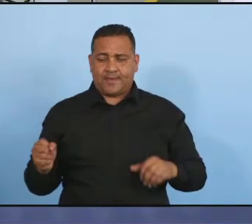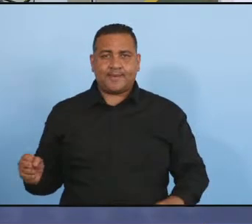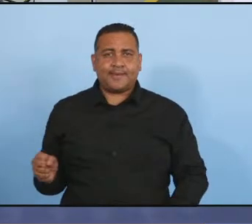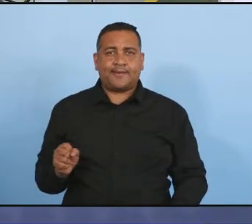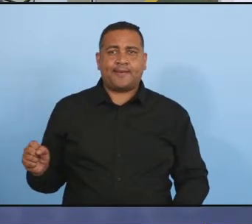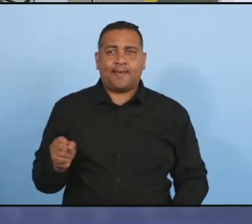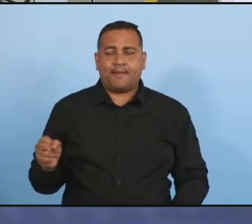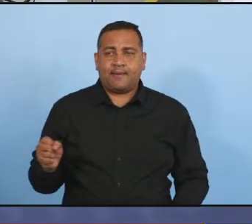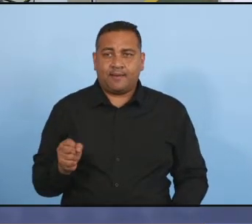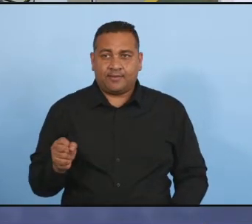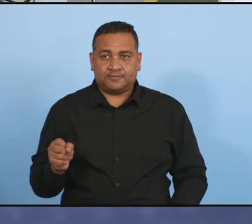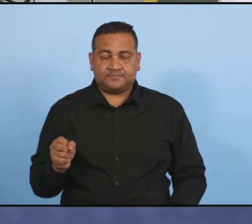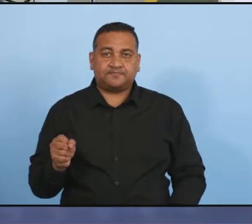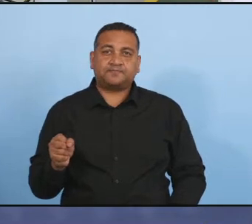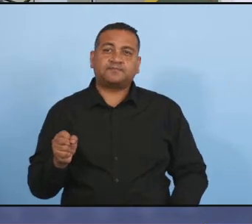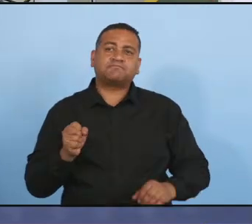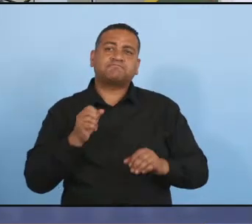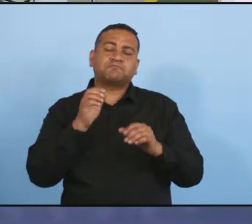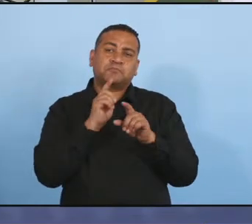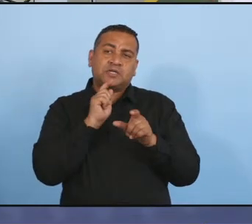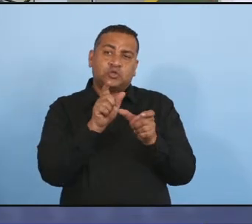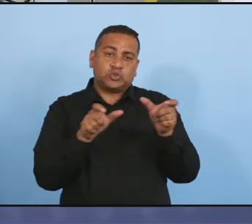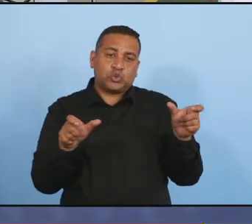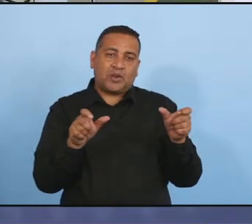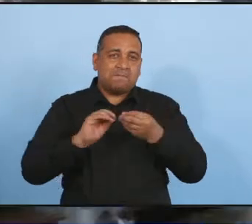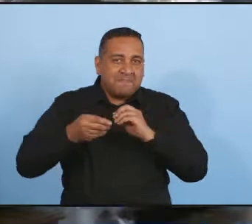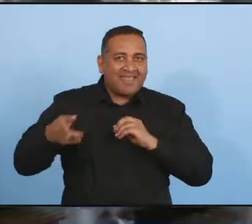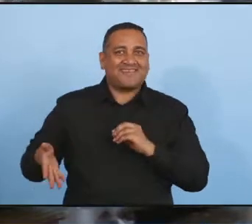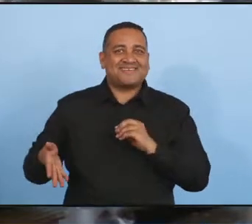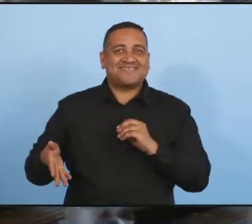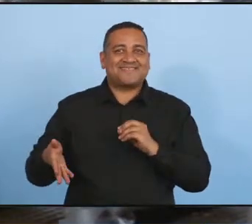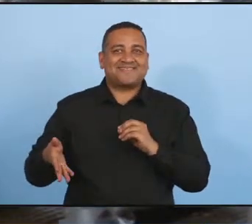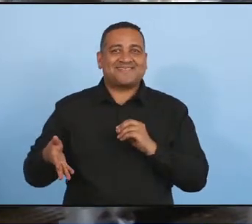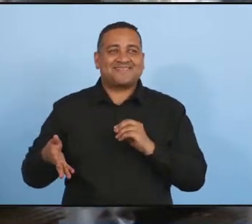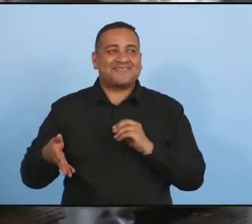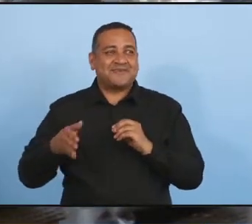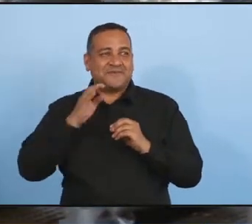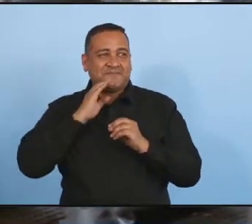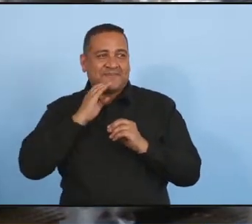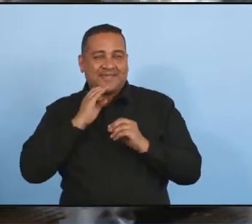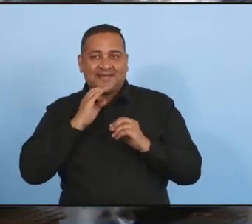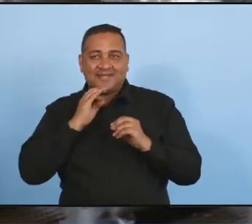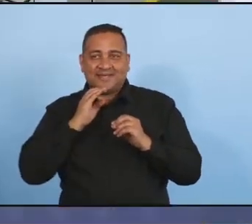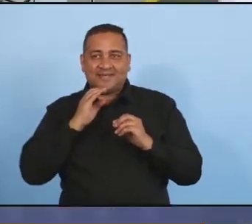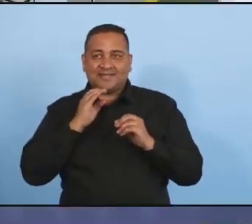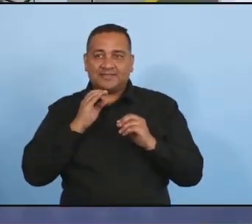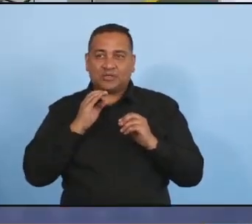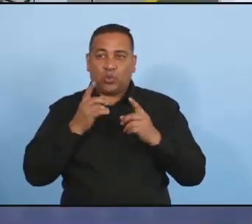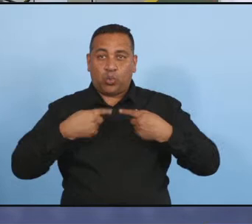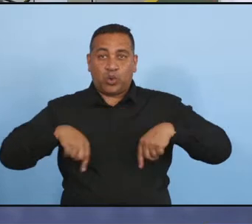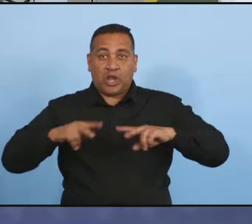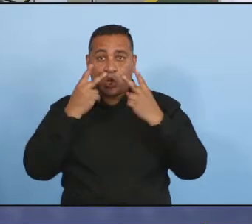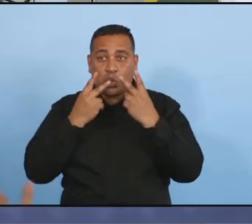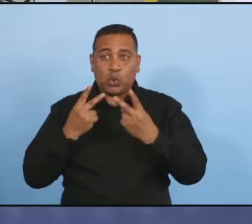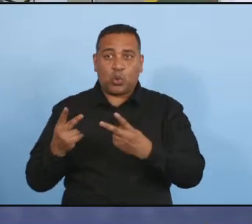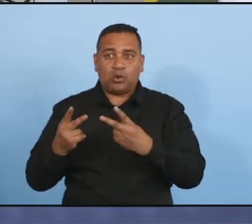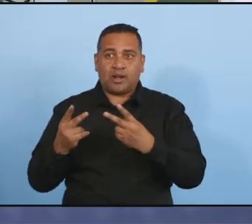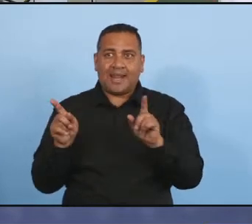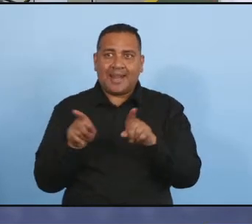have been created by the students, By the right students, here. yes. Yeah. And we're going to look at that. But this looks hugely fun. And